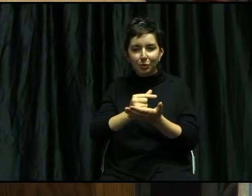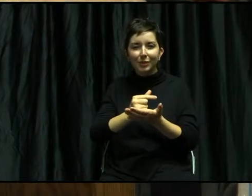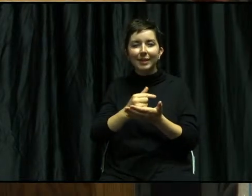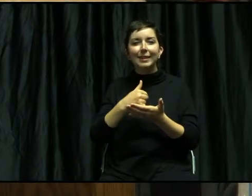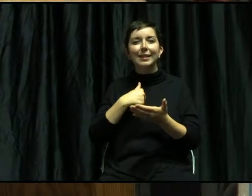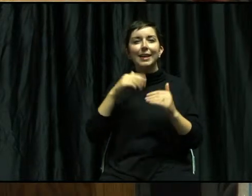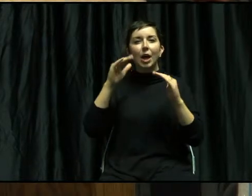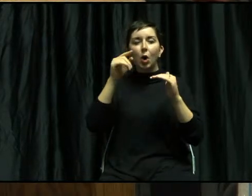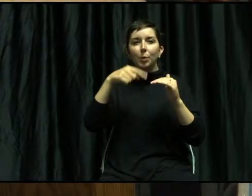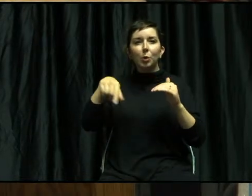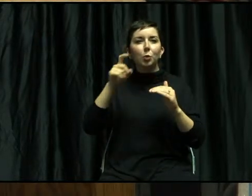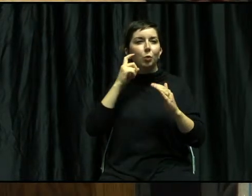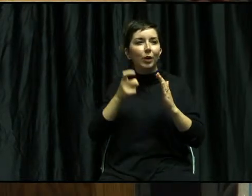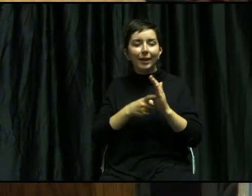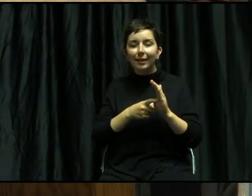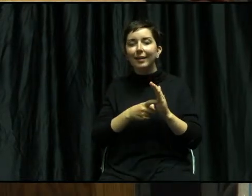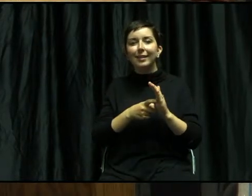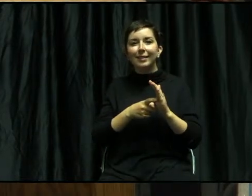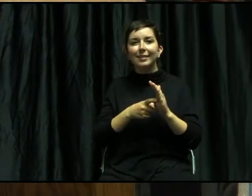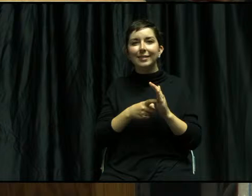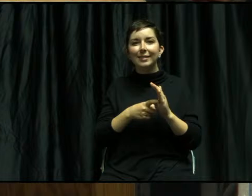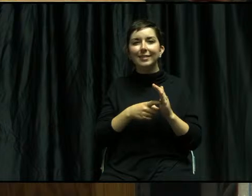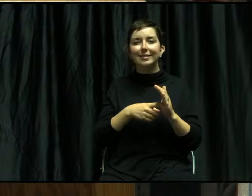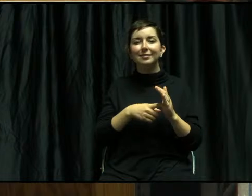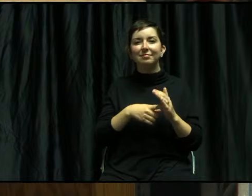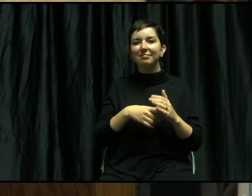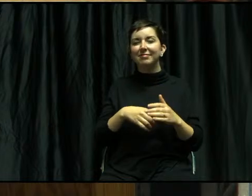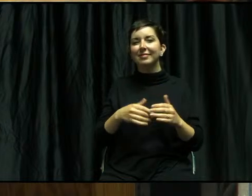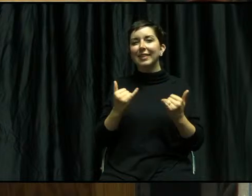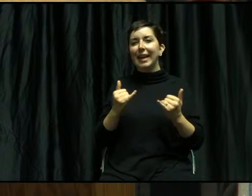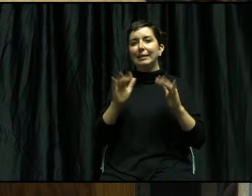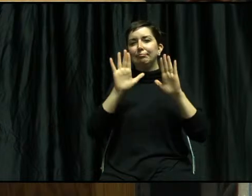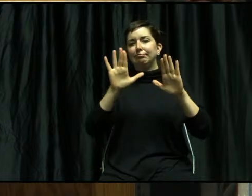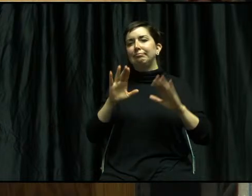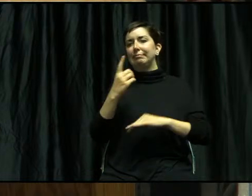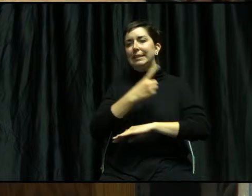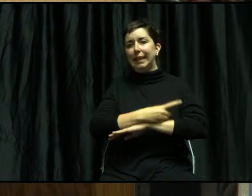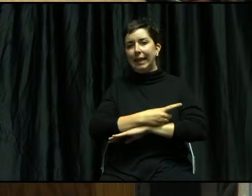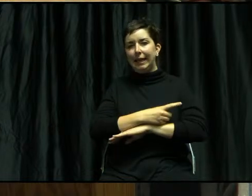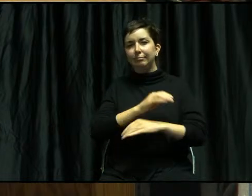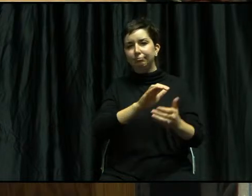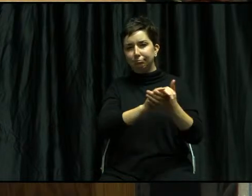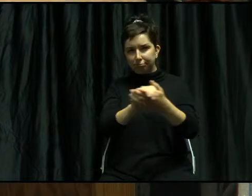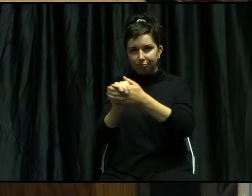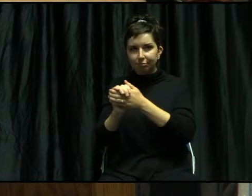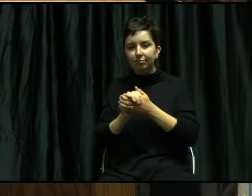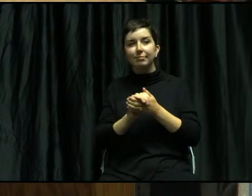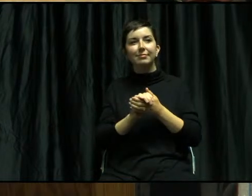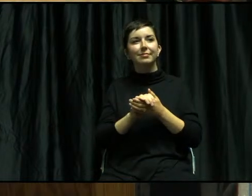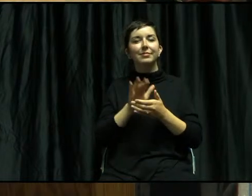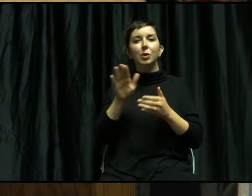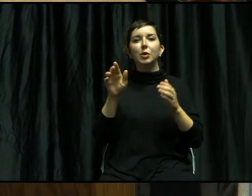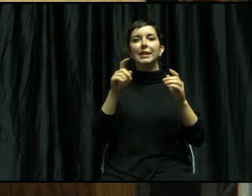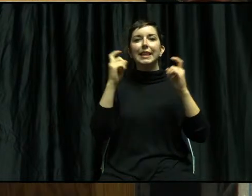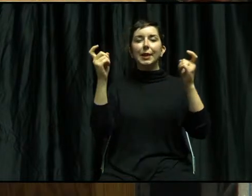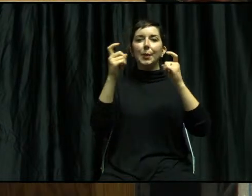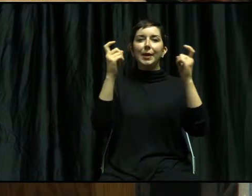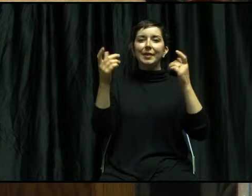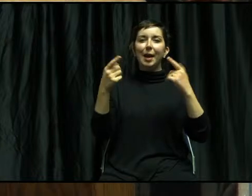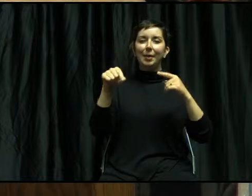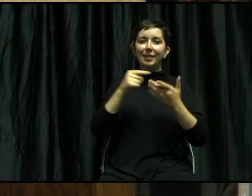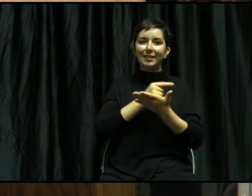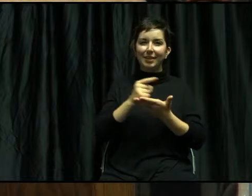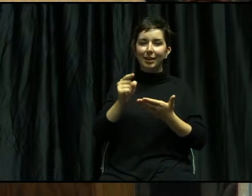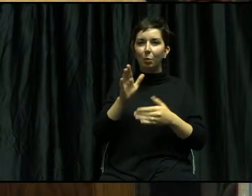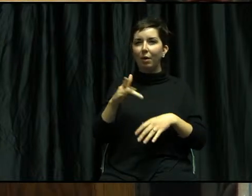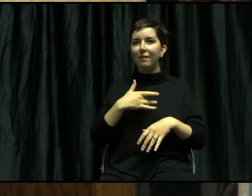hope you recognize how exciting and excellent this day is. A lot of the celebrations that are going on this week are going to